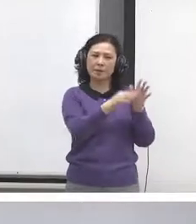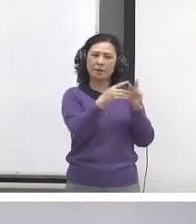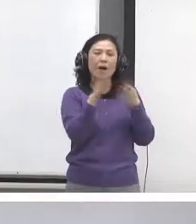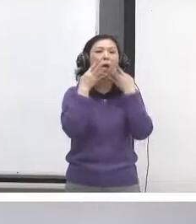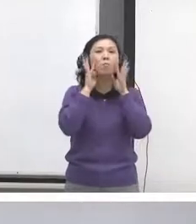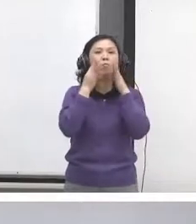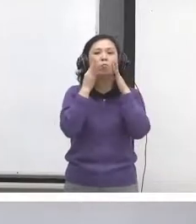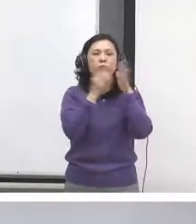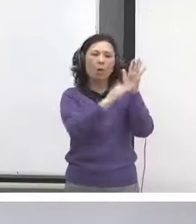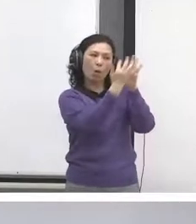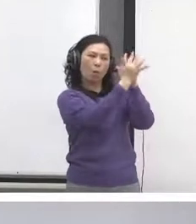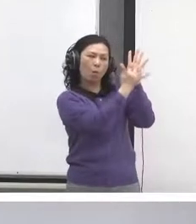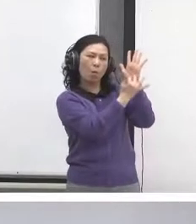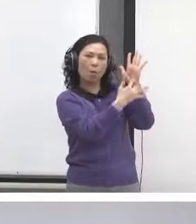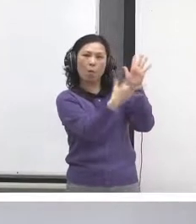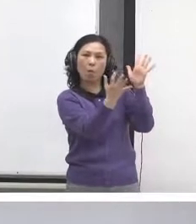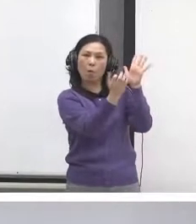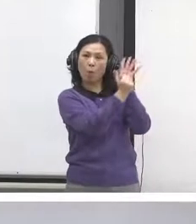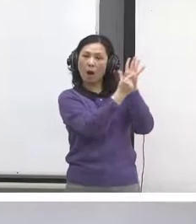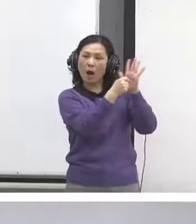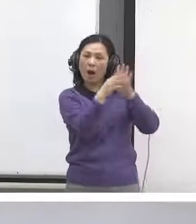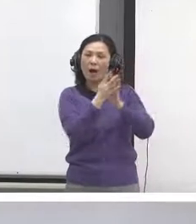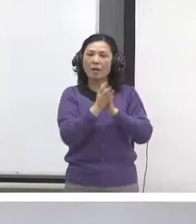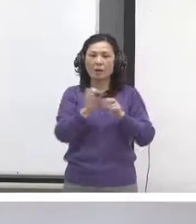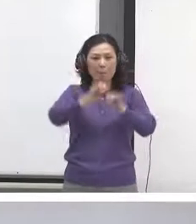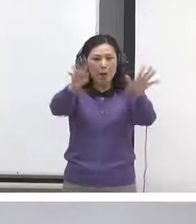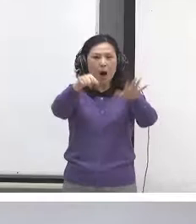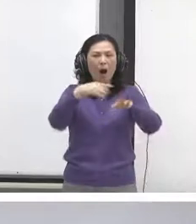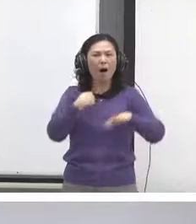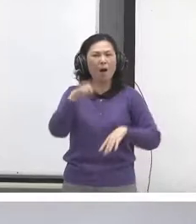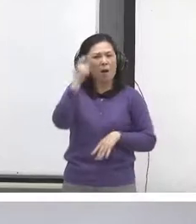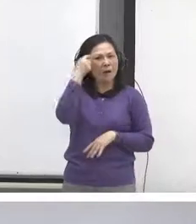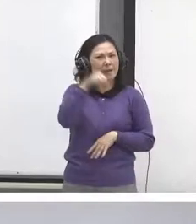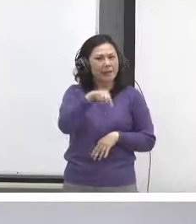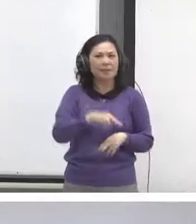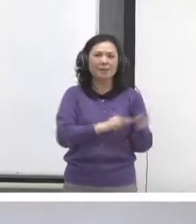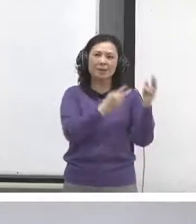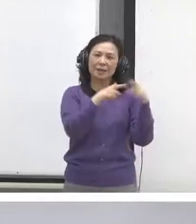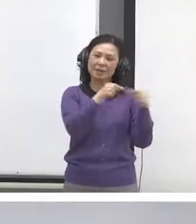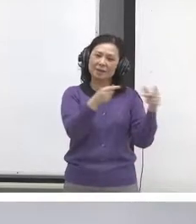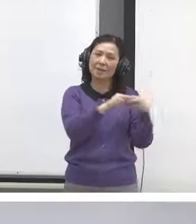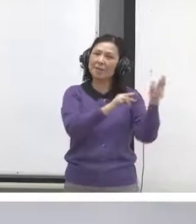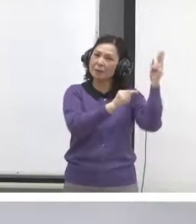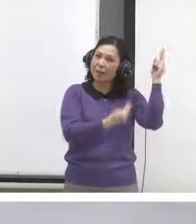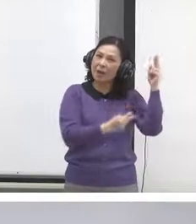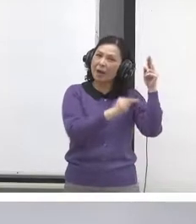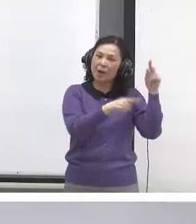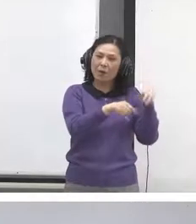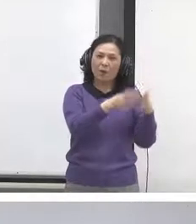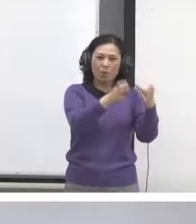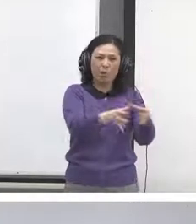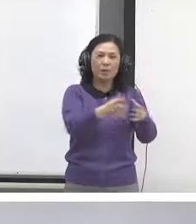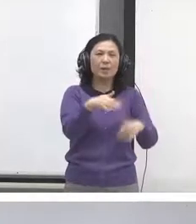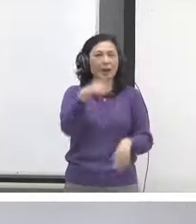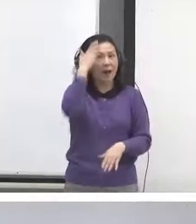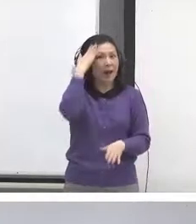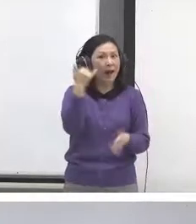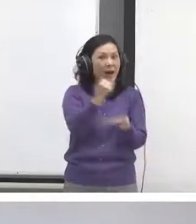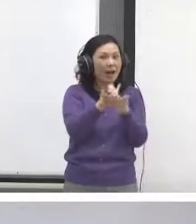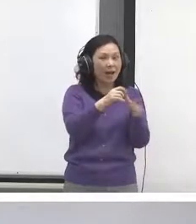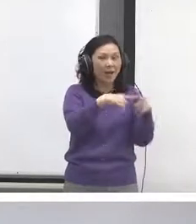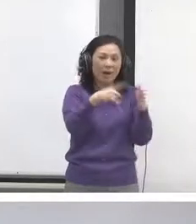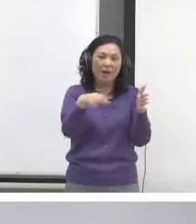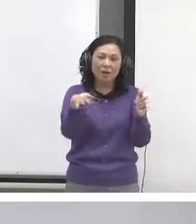hackathon. Is there any help? Any friend can help us to find a good venue. Then we find it.